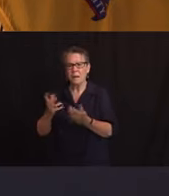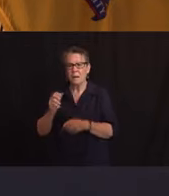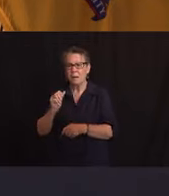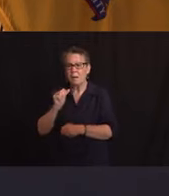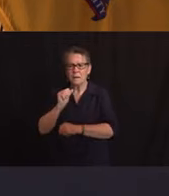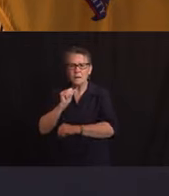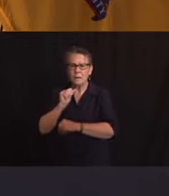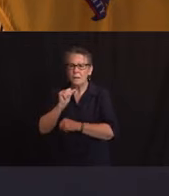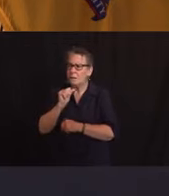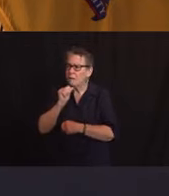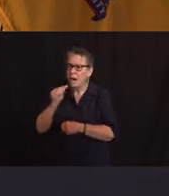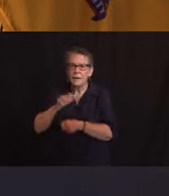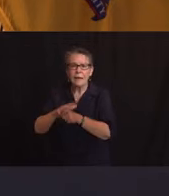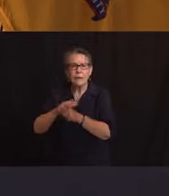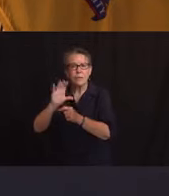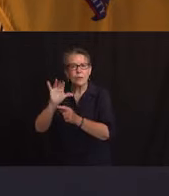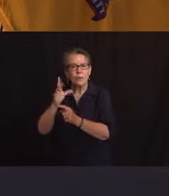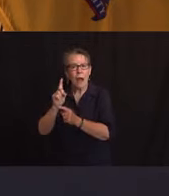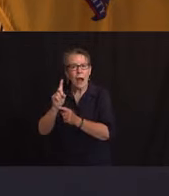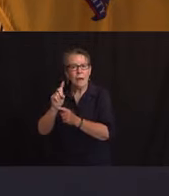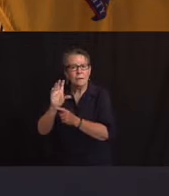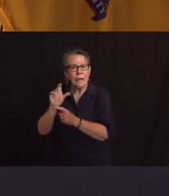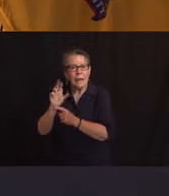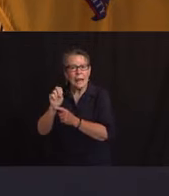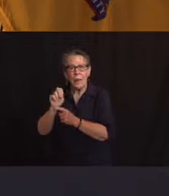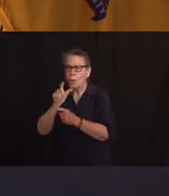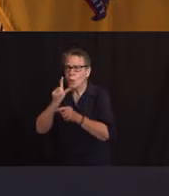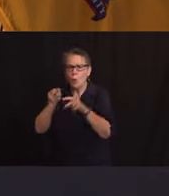kids not all in school yet,